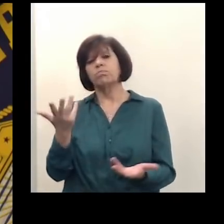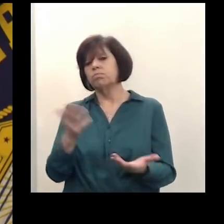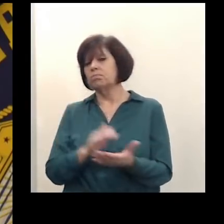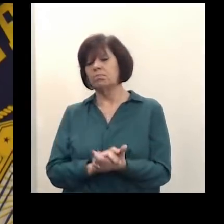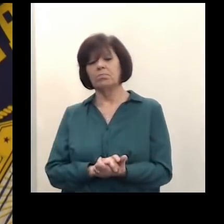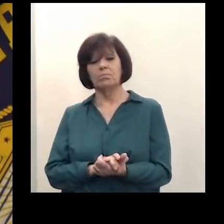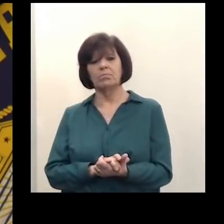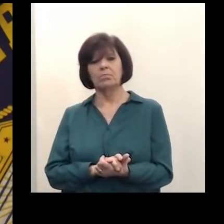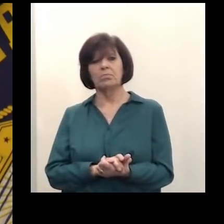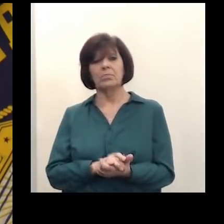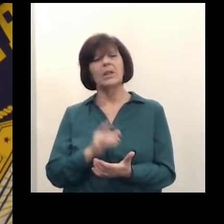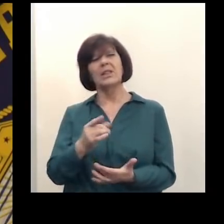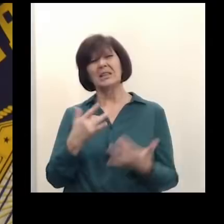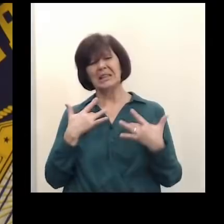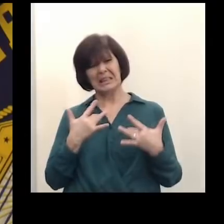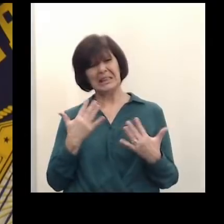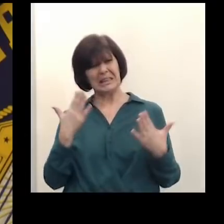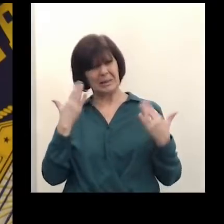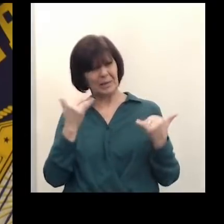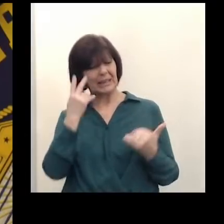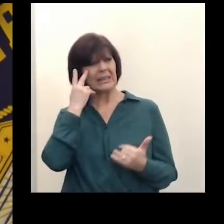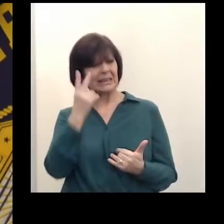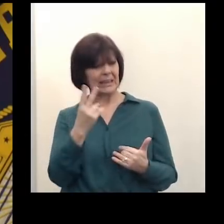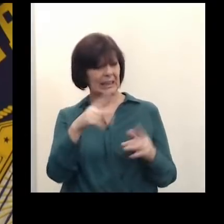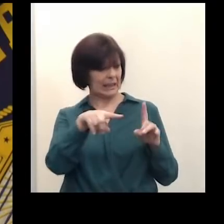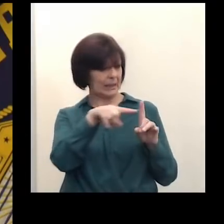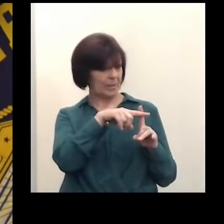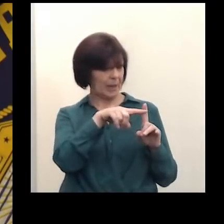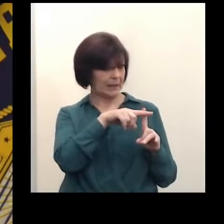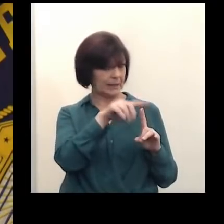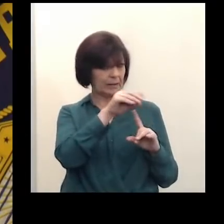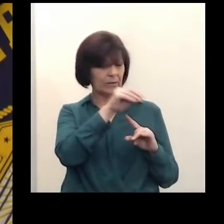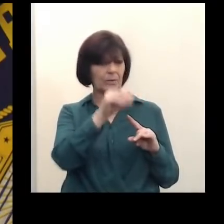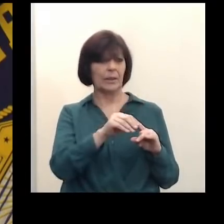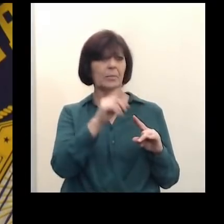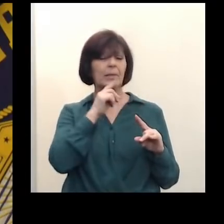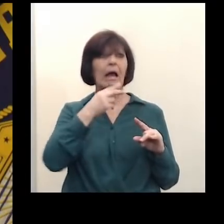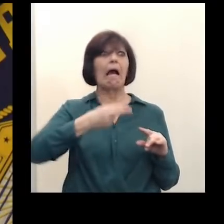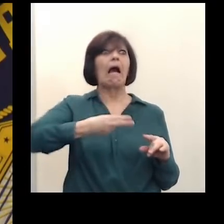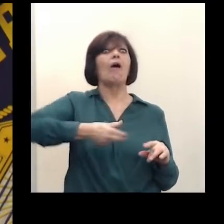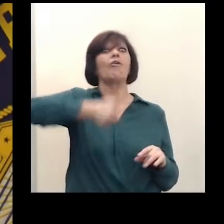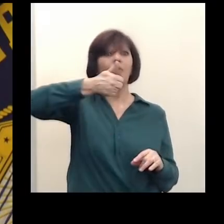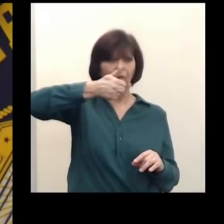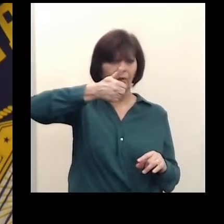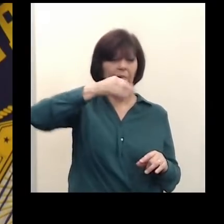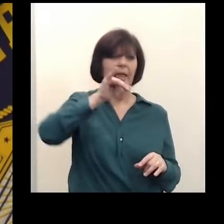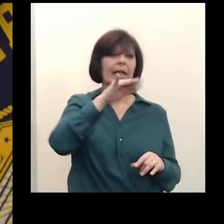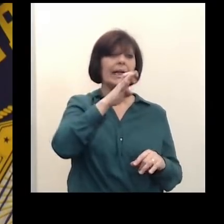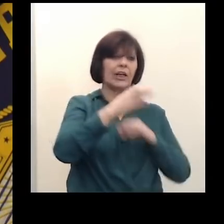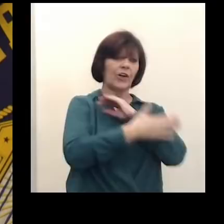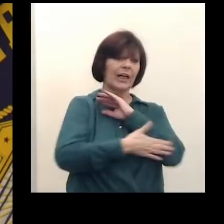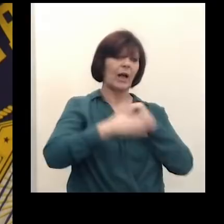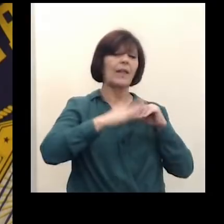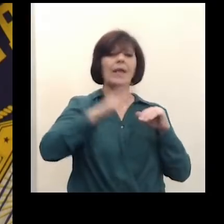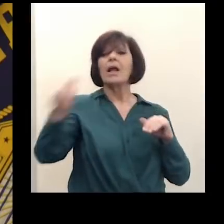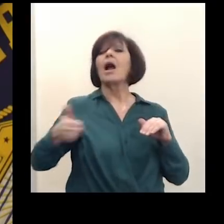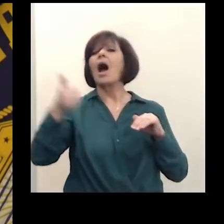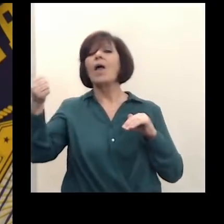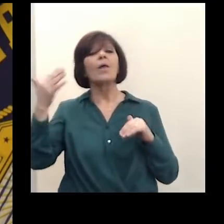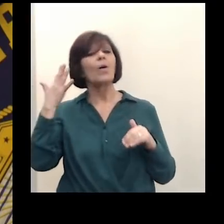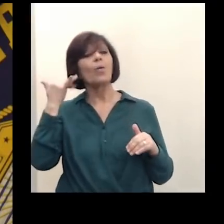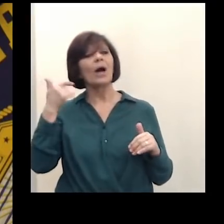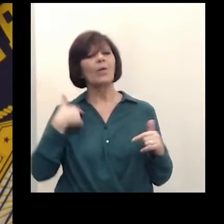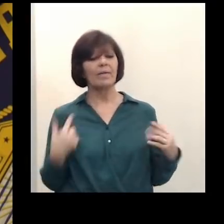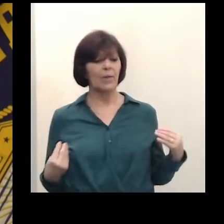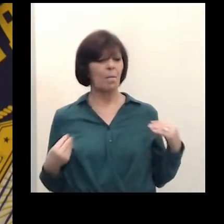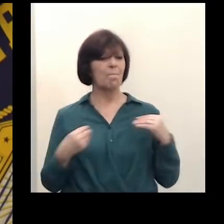would normally expect to see the positivity rates be much higher in Erie County than in the other counties, just because we have a much more